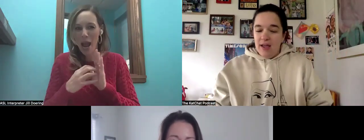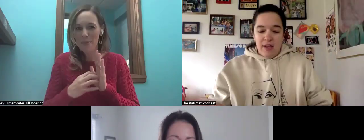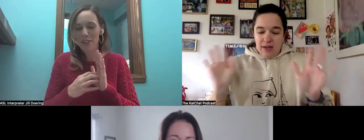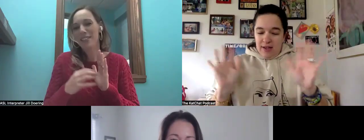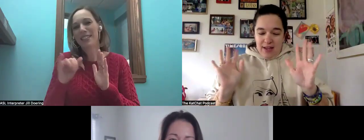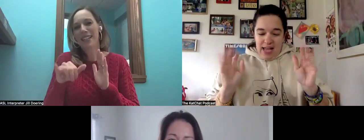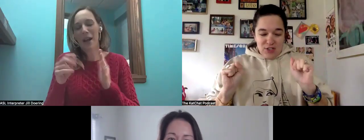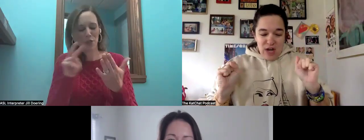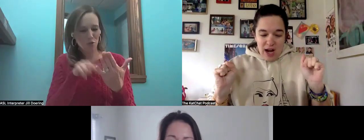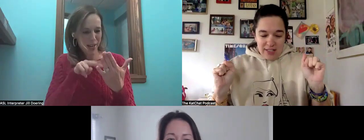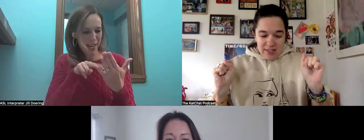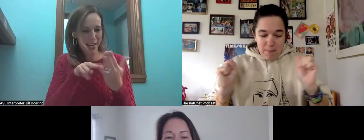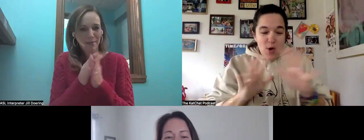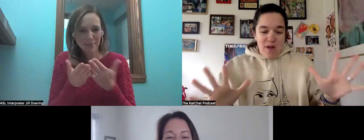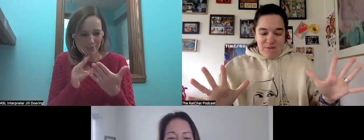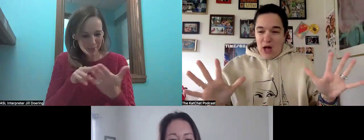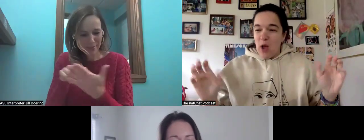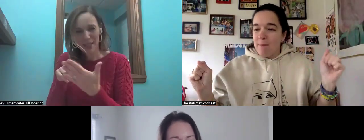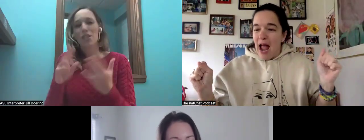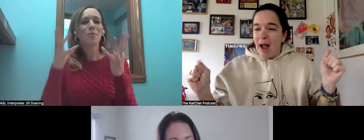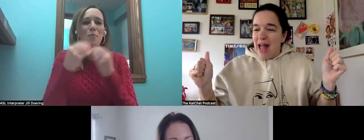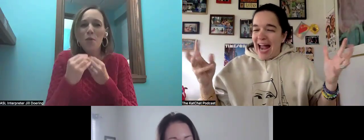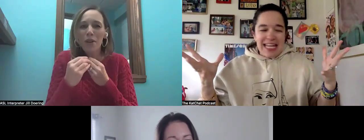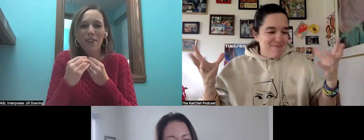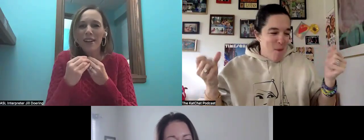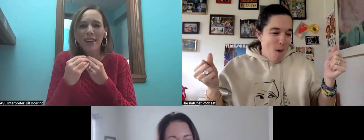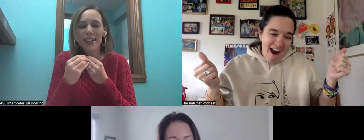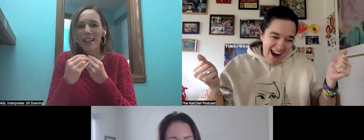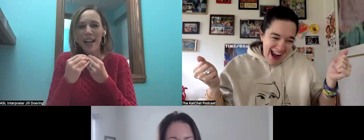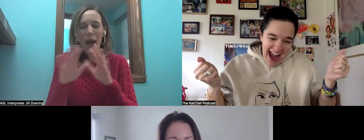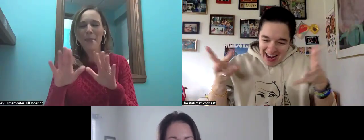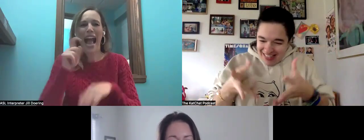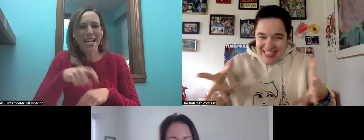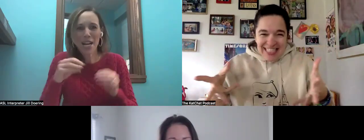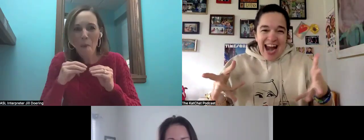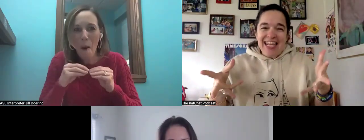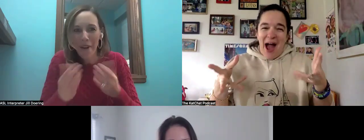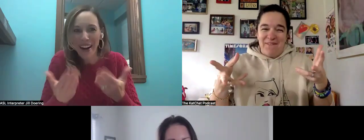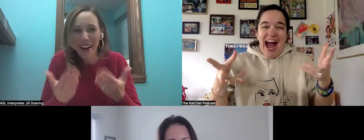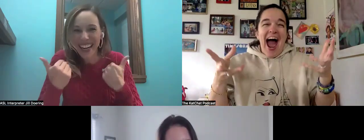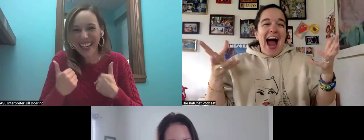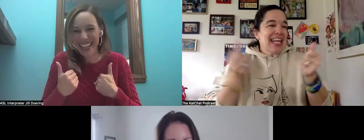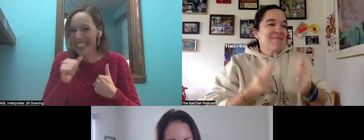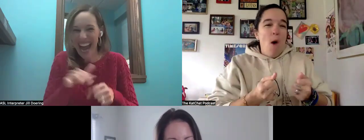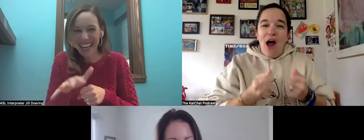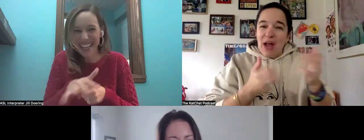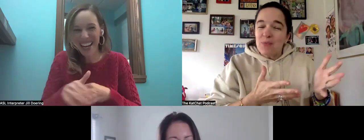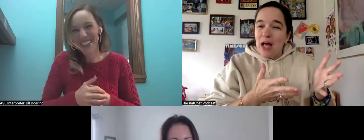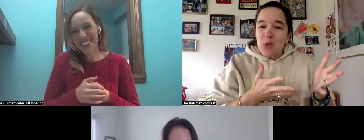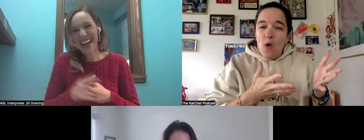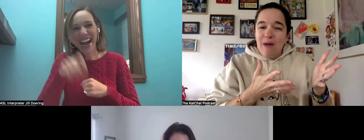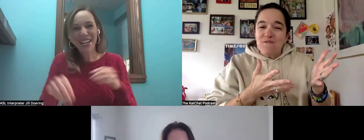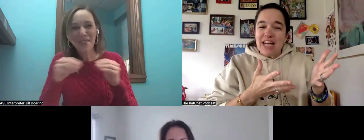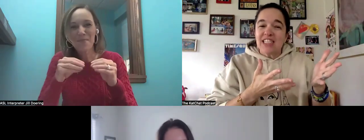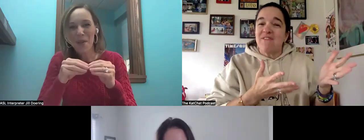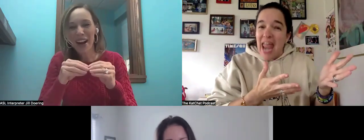and it's just beautiful. So I'm like, I need more. And oh. this is not enough. I need more. That's what